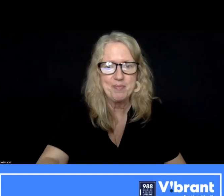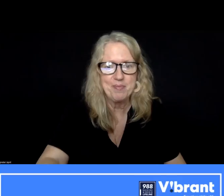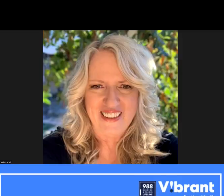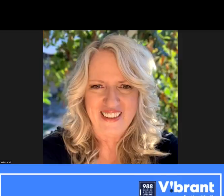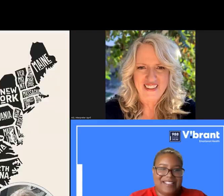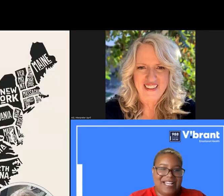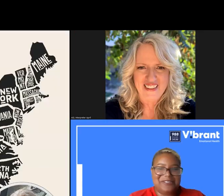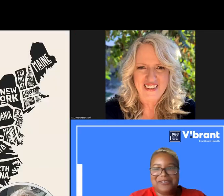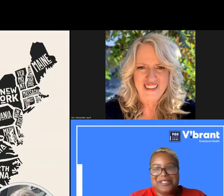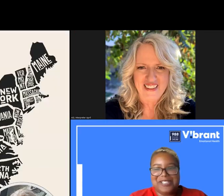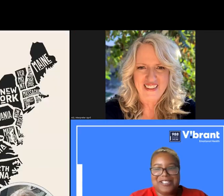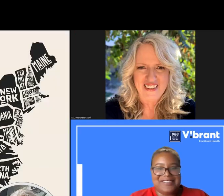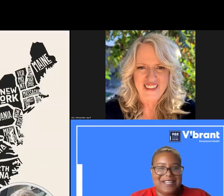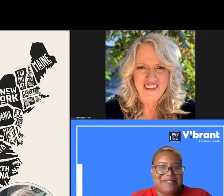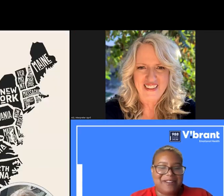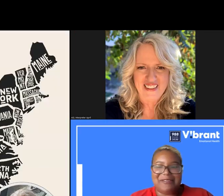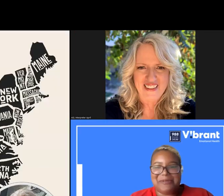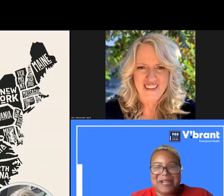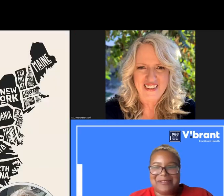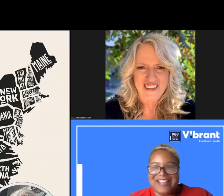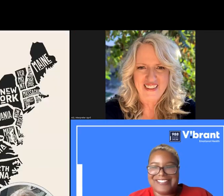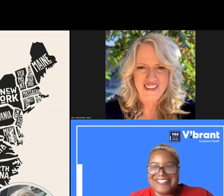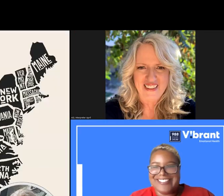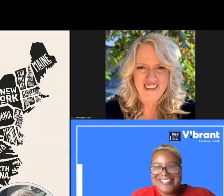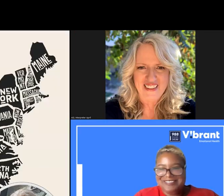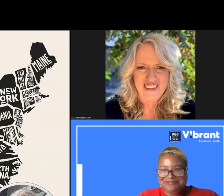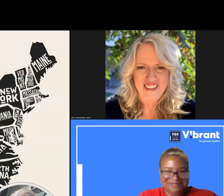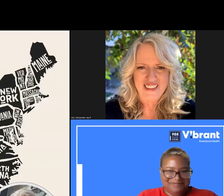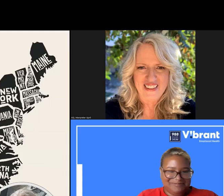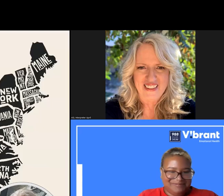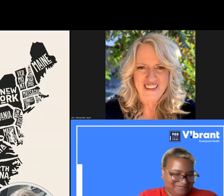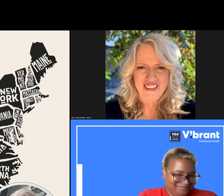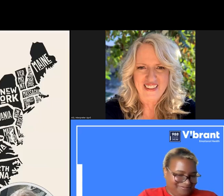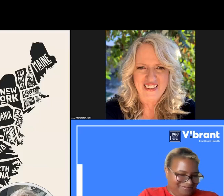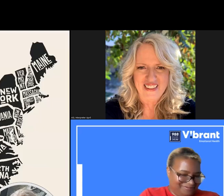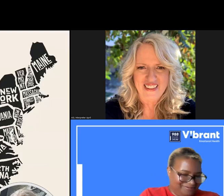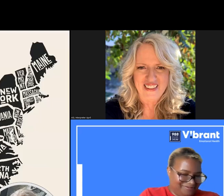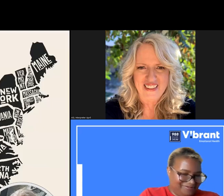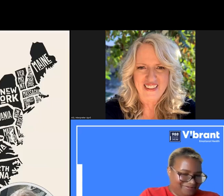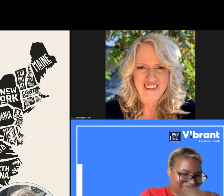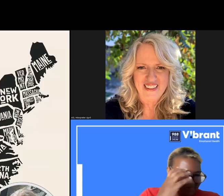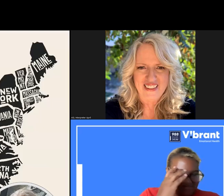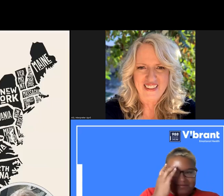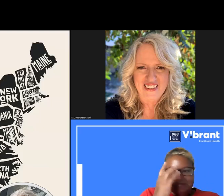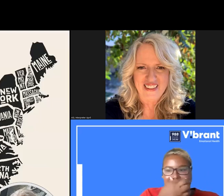Wendy Morris of NASHA, the National Association of State Mental Health Program Directors. All right. Well, thank you so